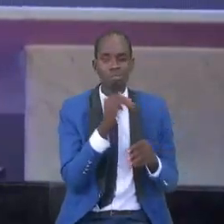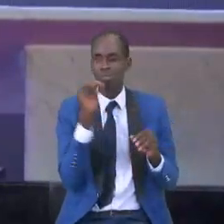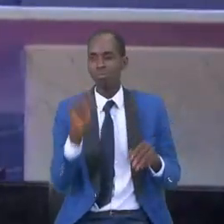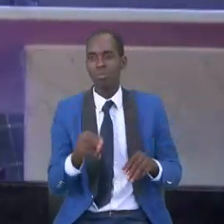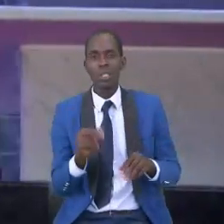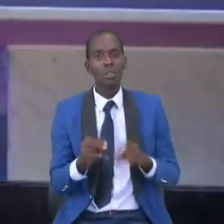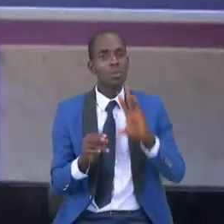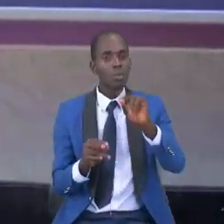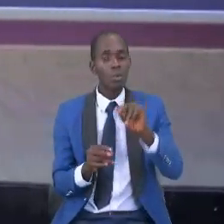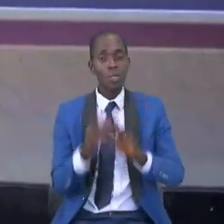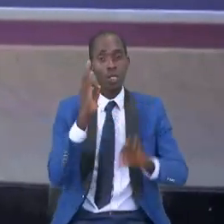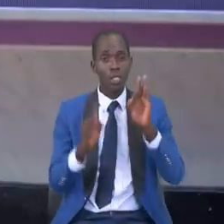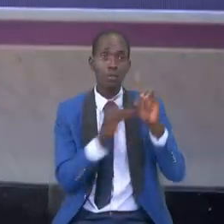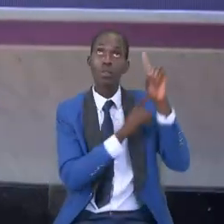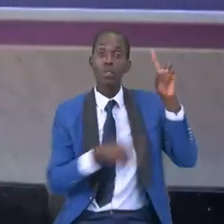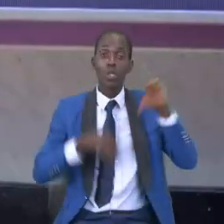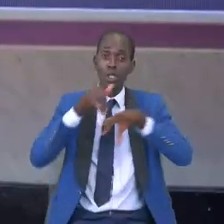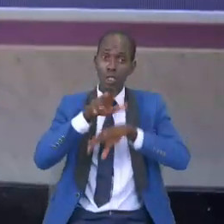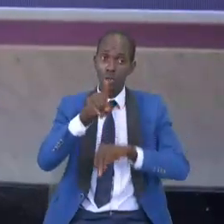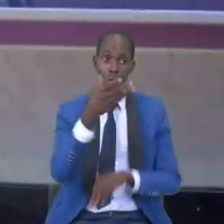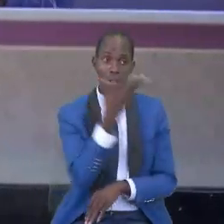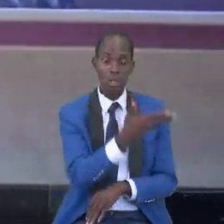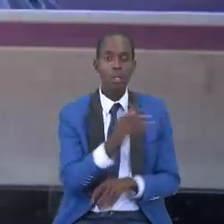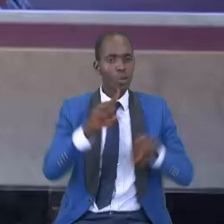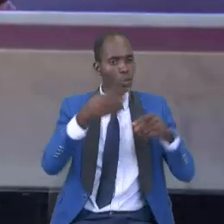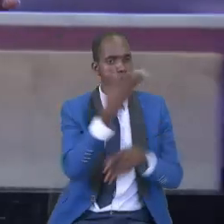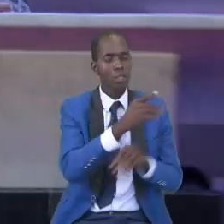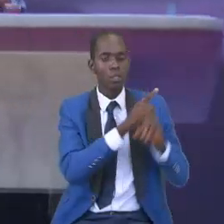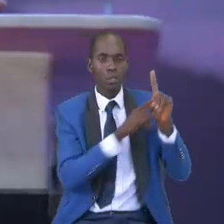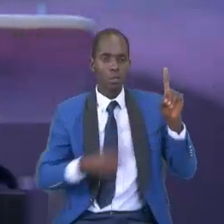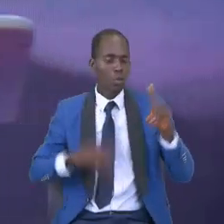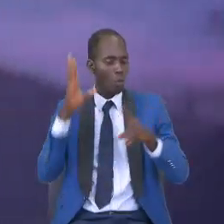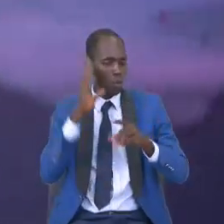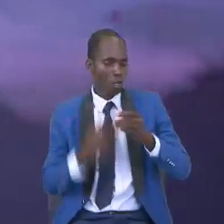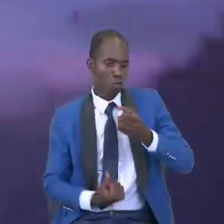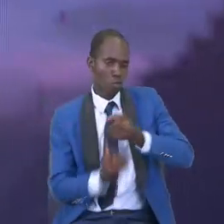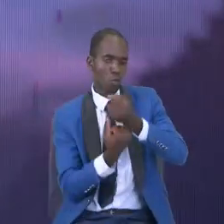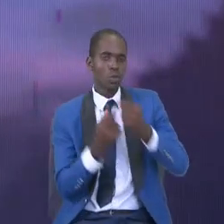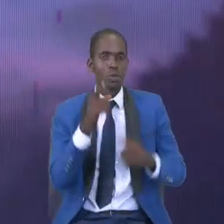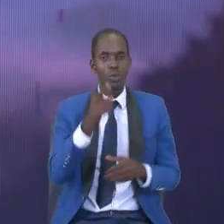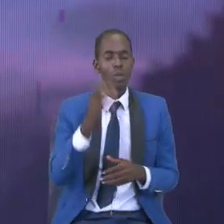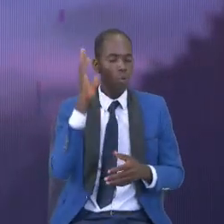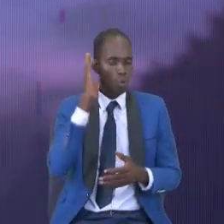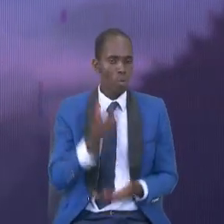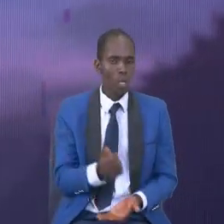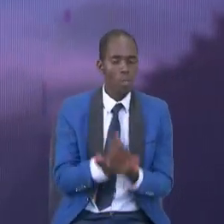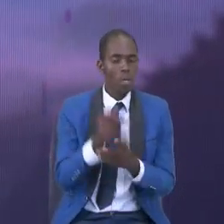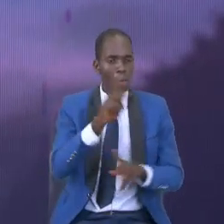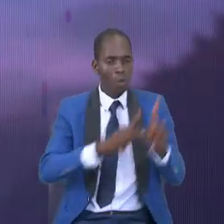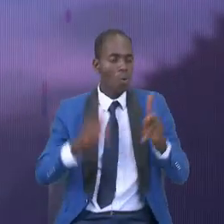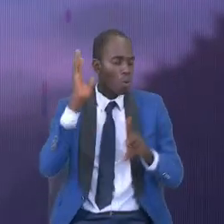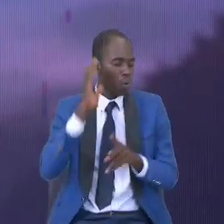The power of the Lord and the unction of the Lord will go with you. They will listen to you